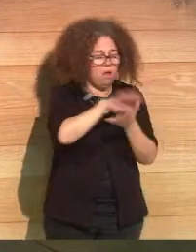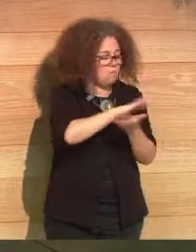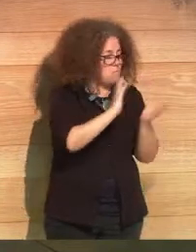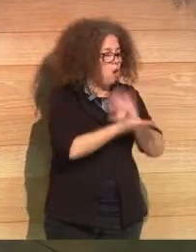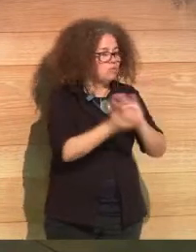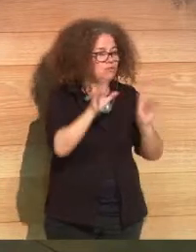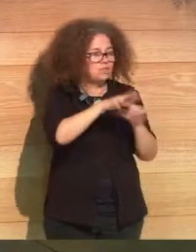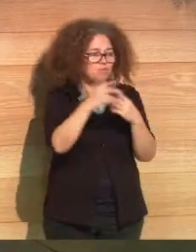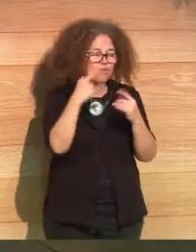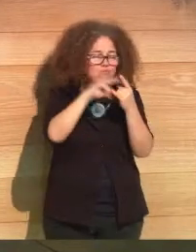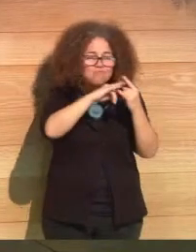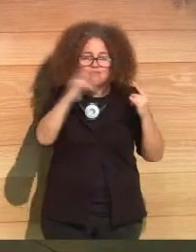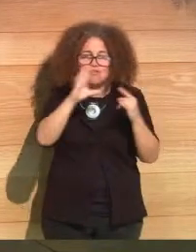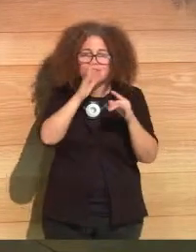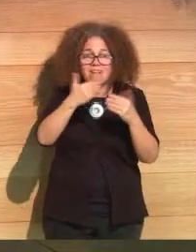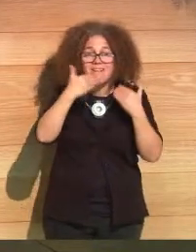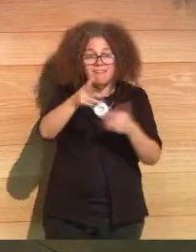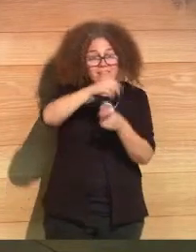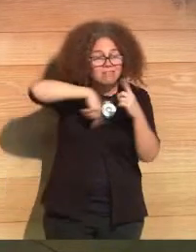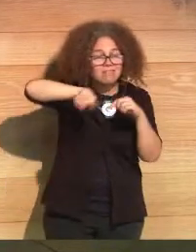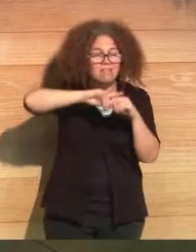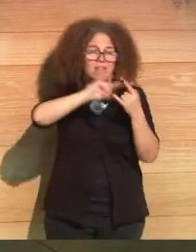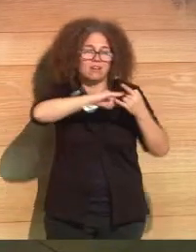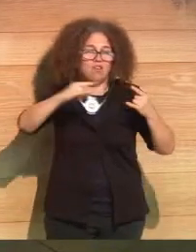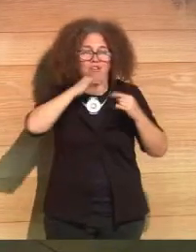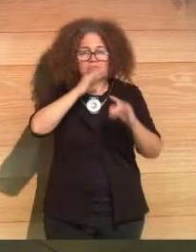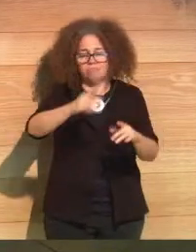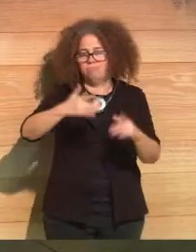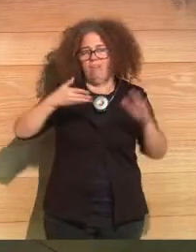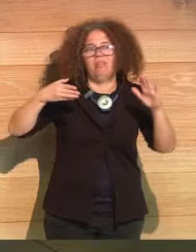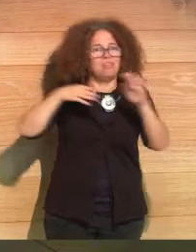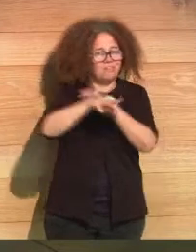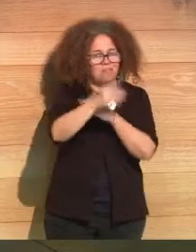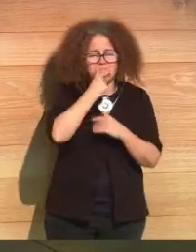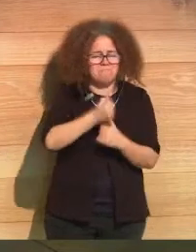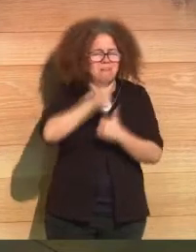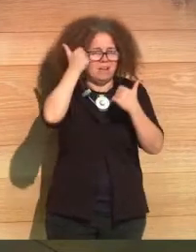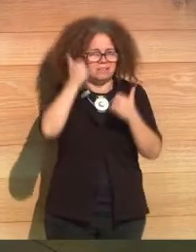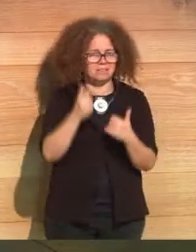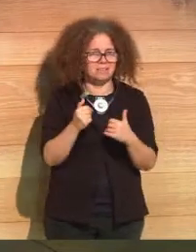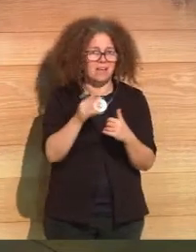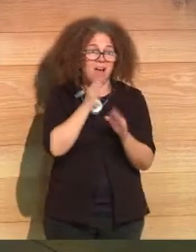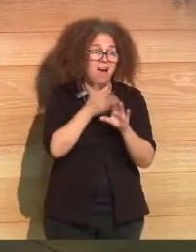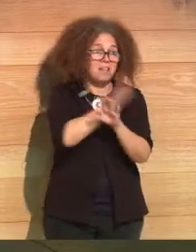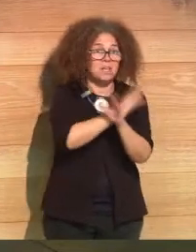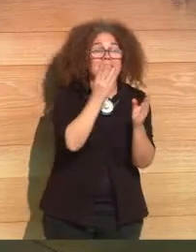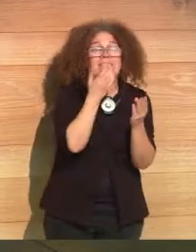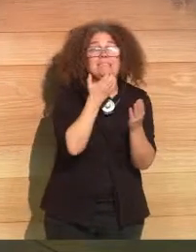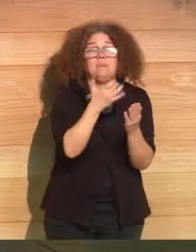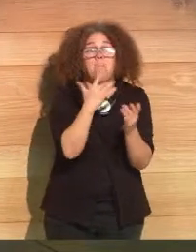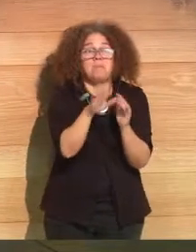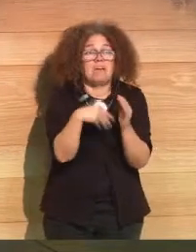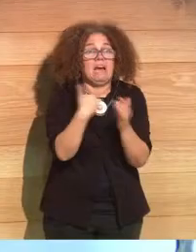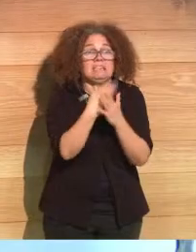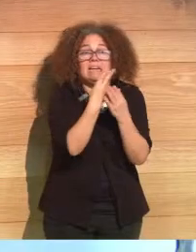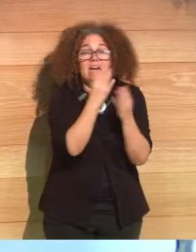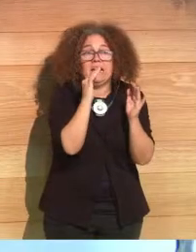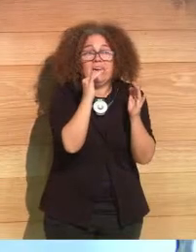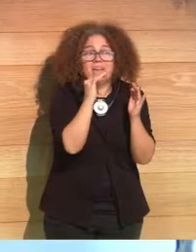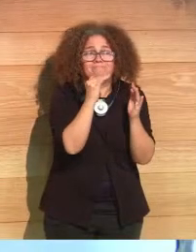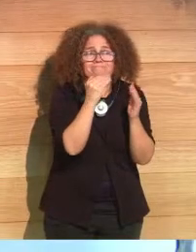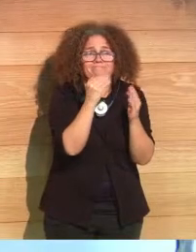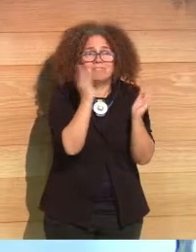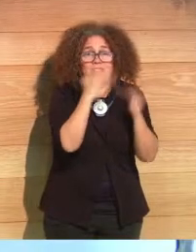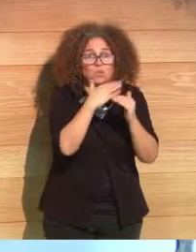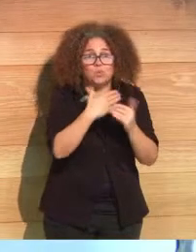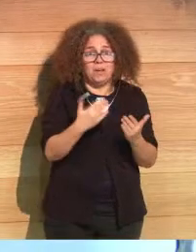these technologies are becoming more accessible every day, and therefore they have an impact on what is possible to create. And I really